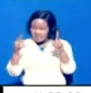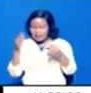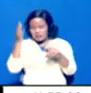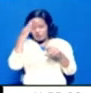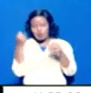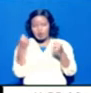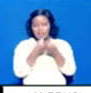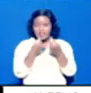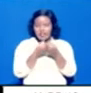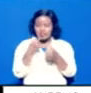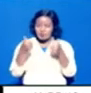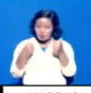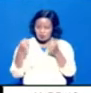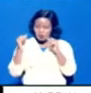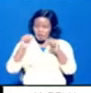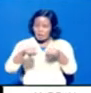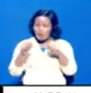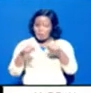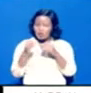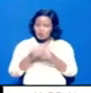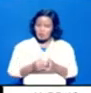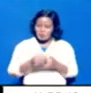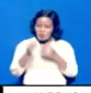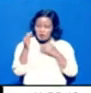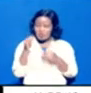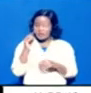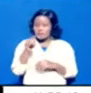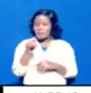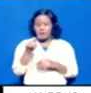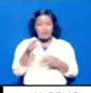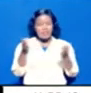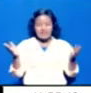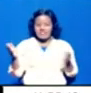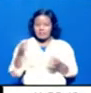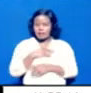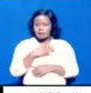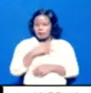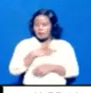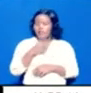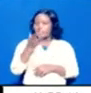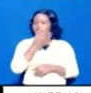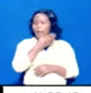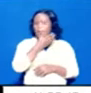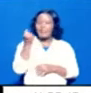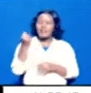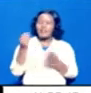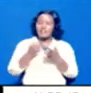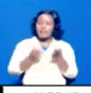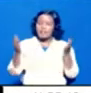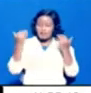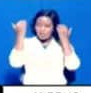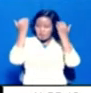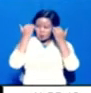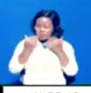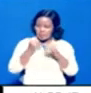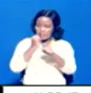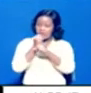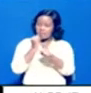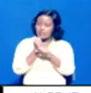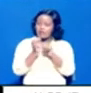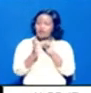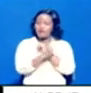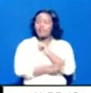So this, to me, is really the best thing that the judiciary did for this country, the fact